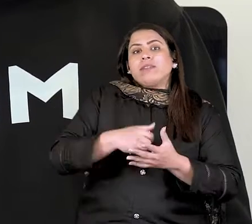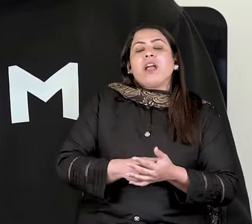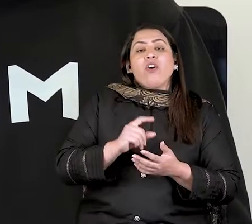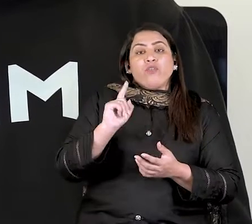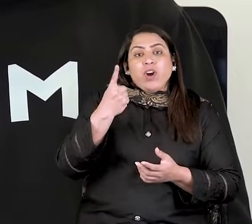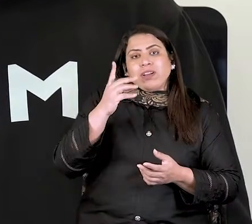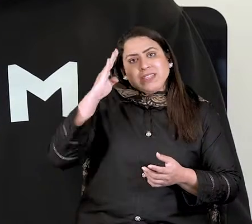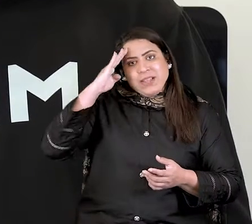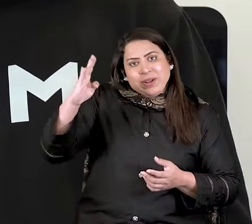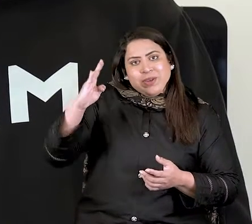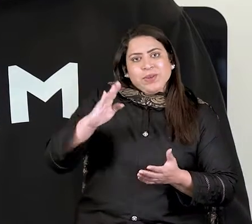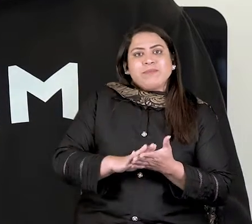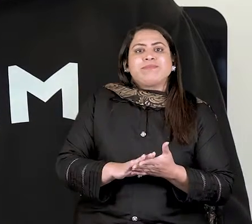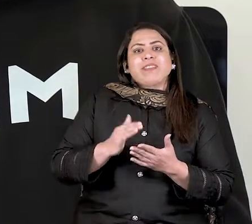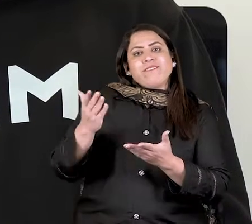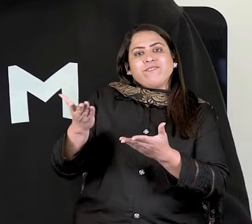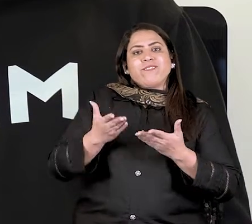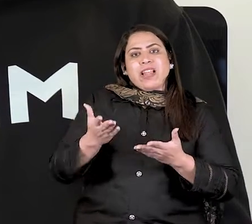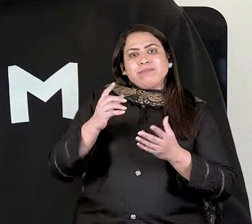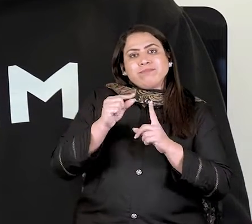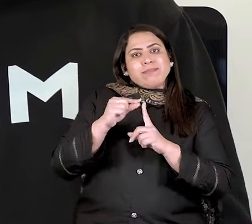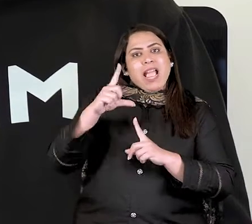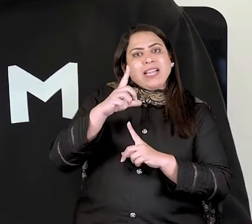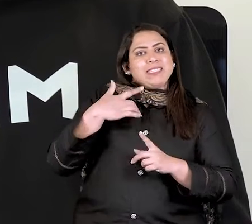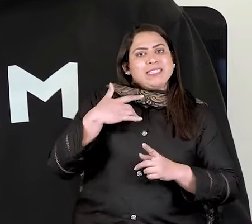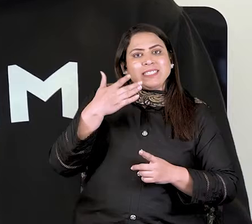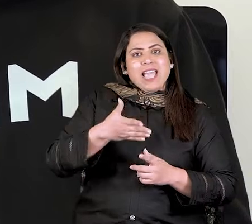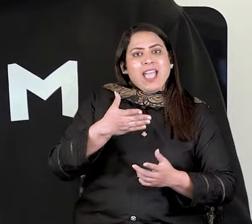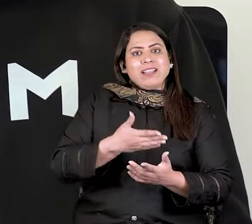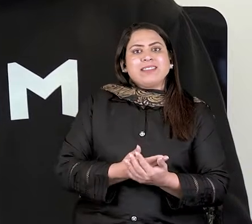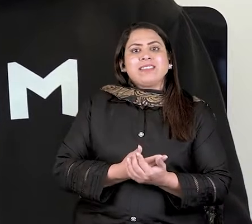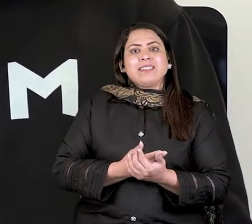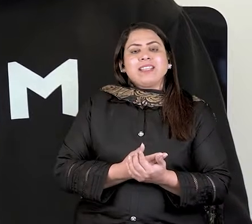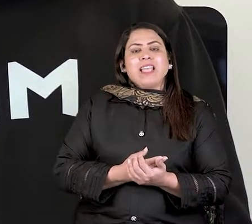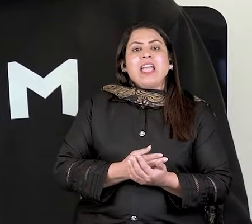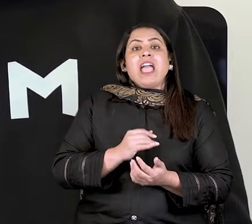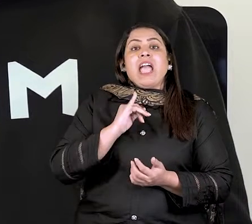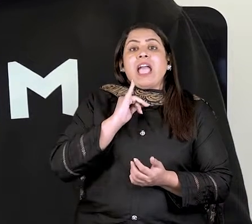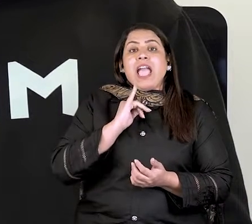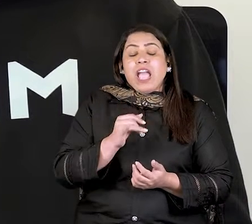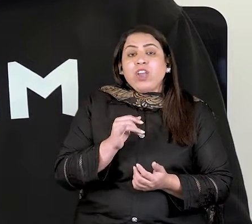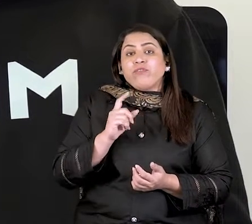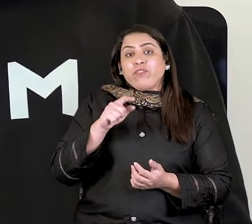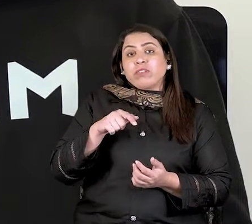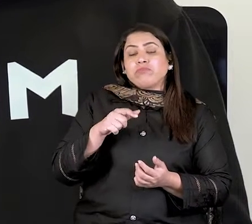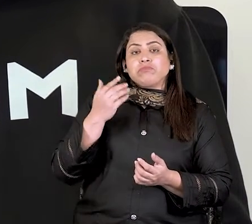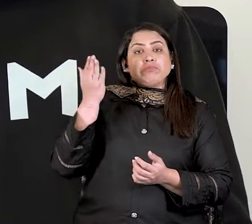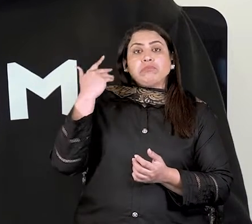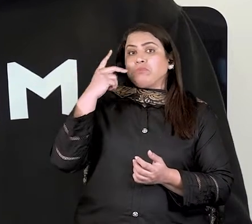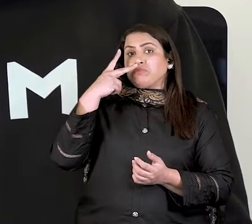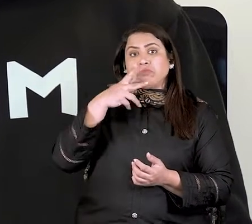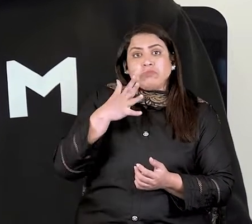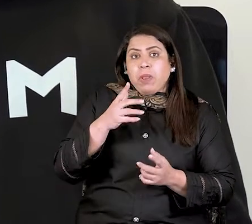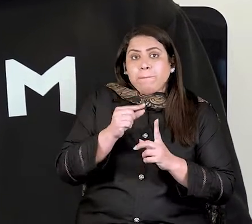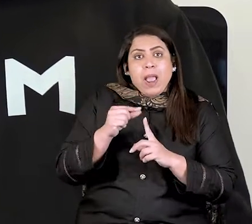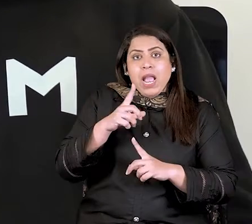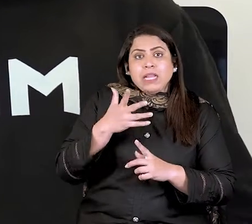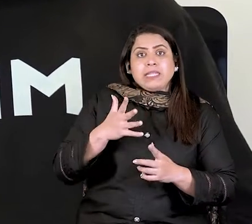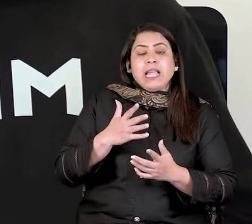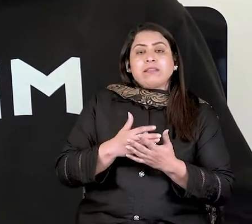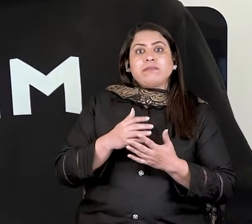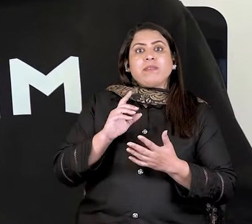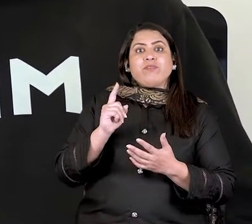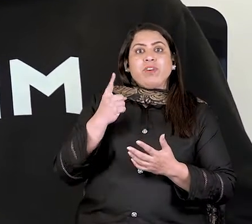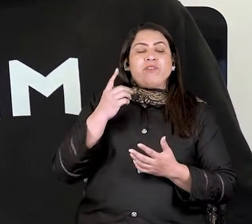Lahore? First of all, Assalamu alaikum. Walaikum Welcome to salam. Pakistan. Thank It was never meant to be. No,